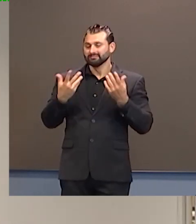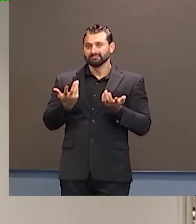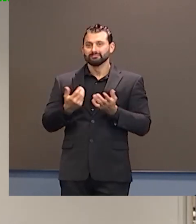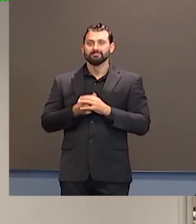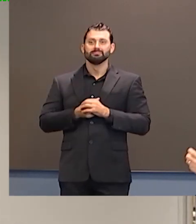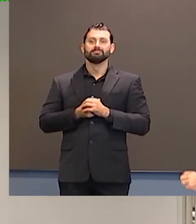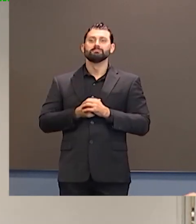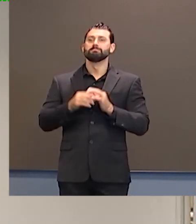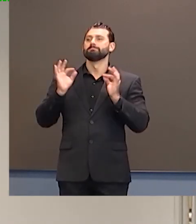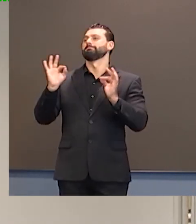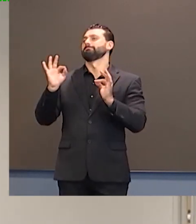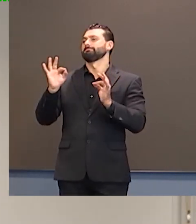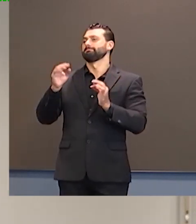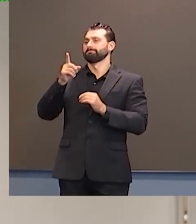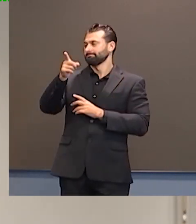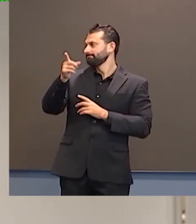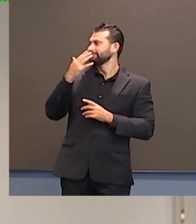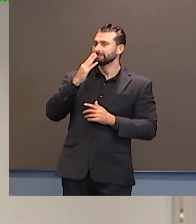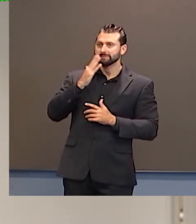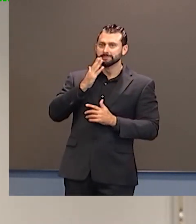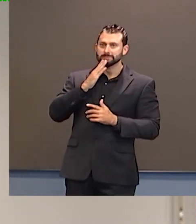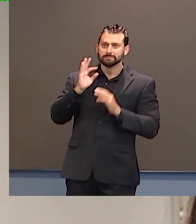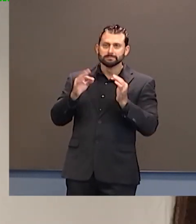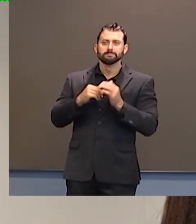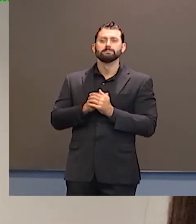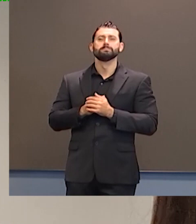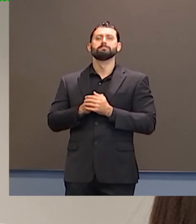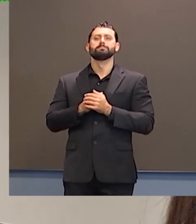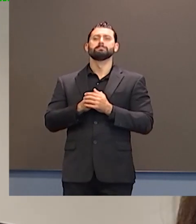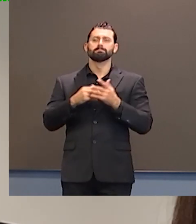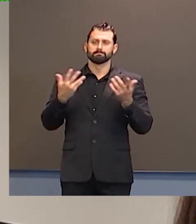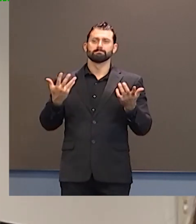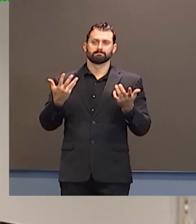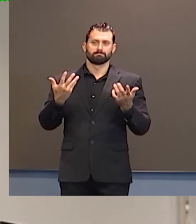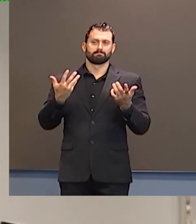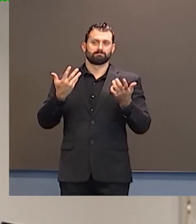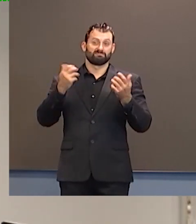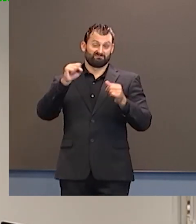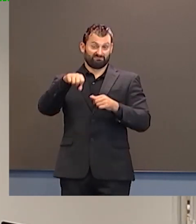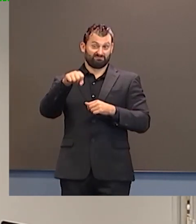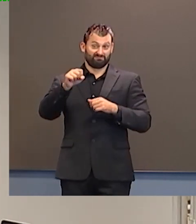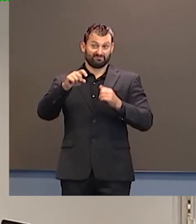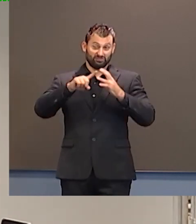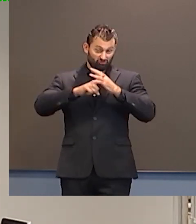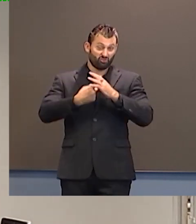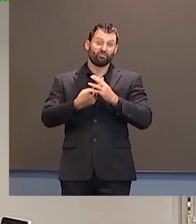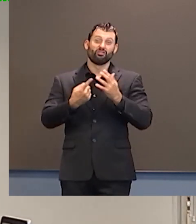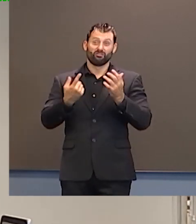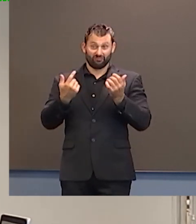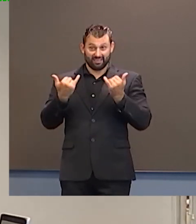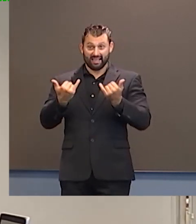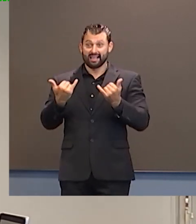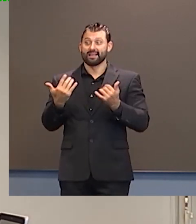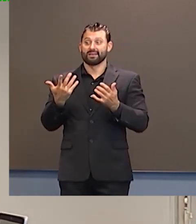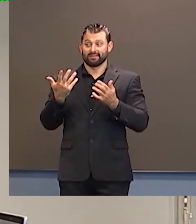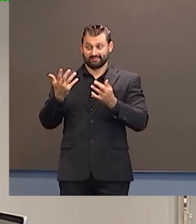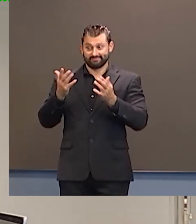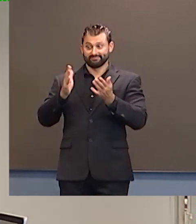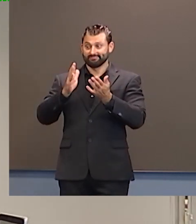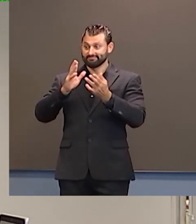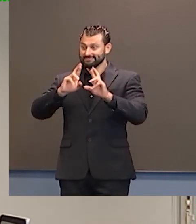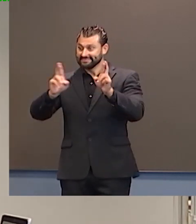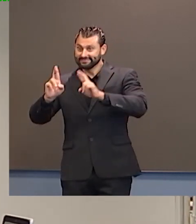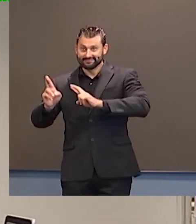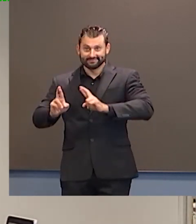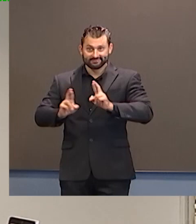make sure we're having a city manager call tomorrow we make sure that we'll convey that information to make sure that they're getting that out to the construction sites and and